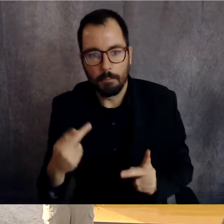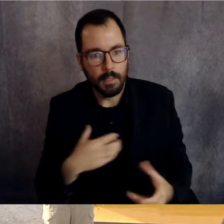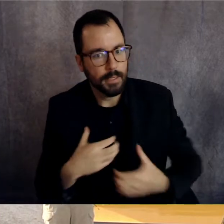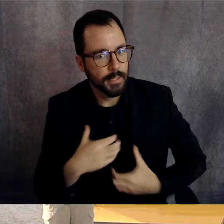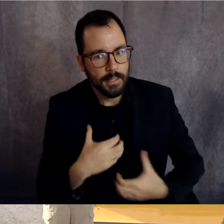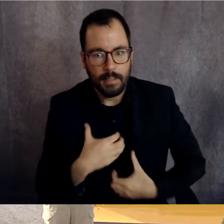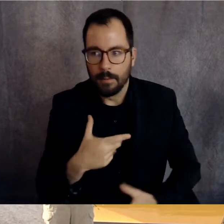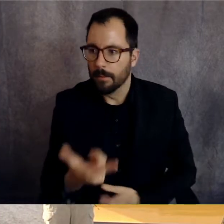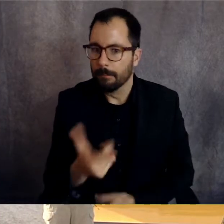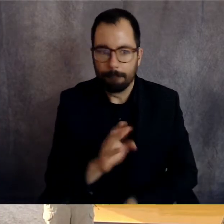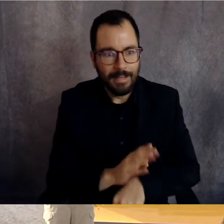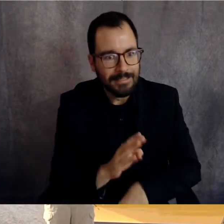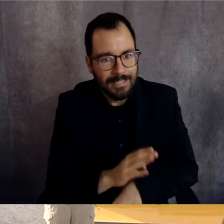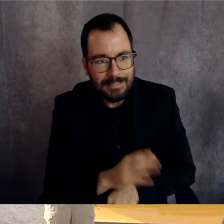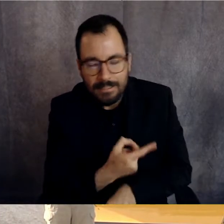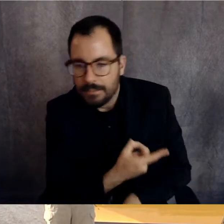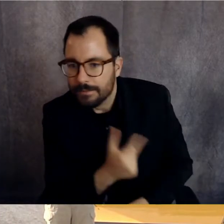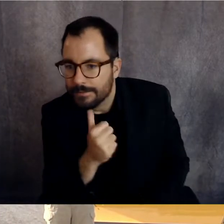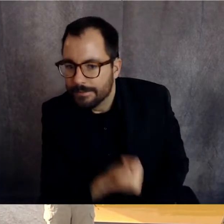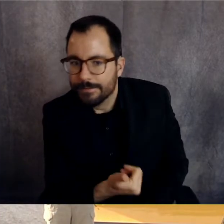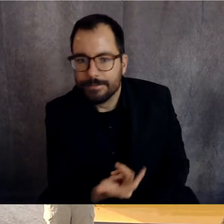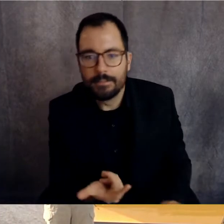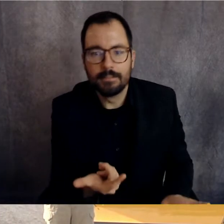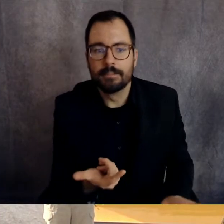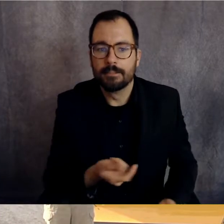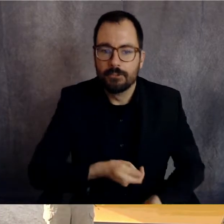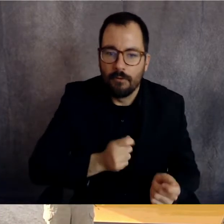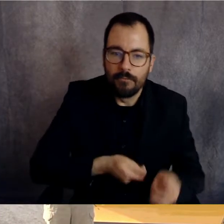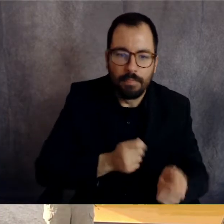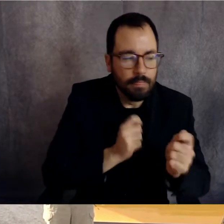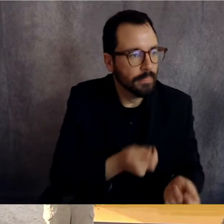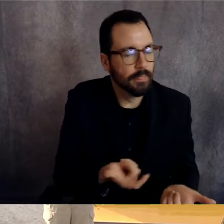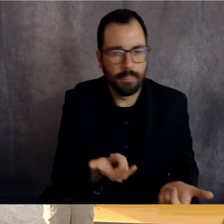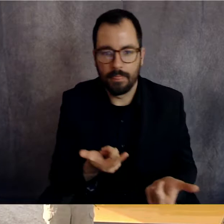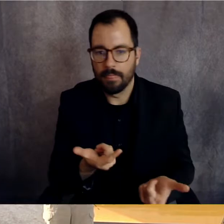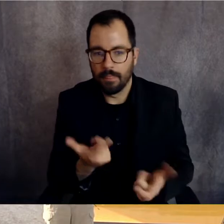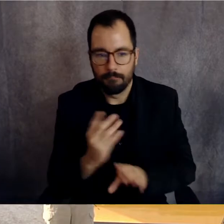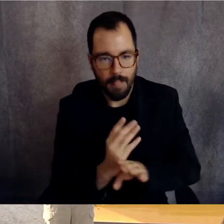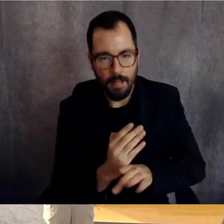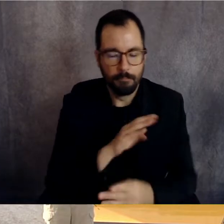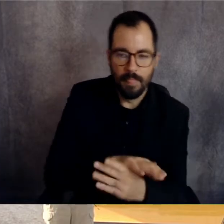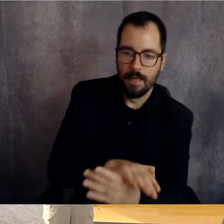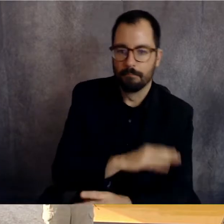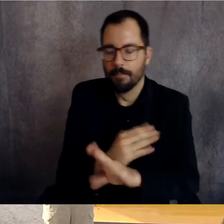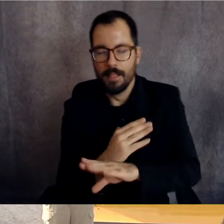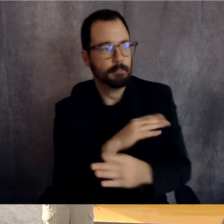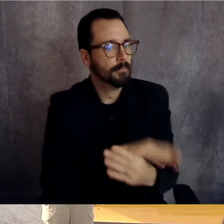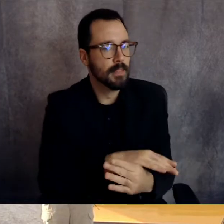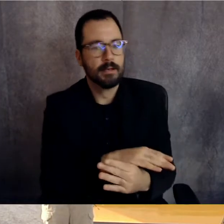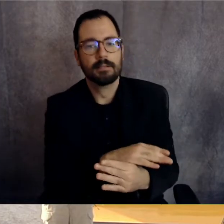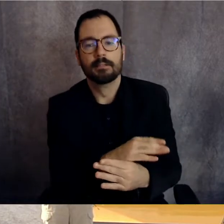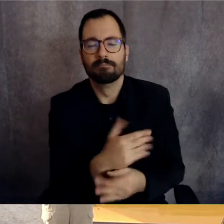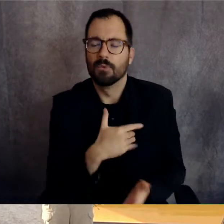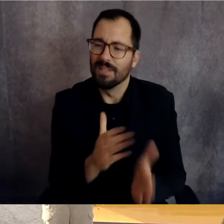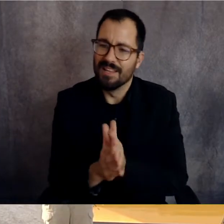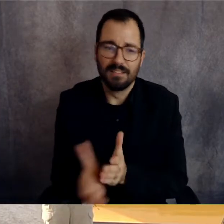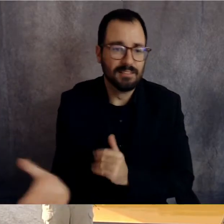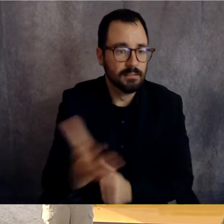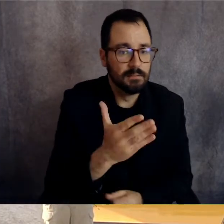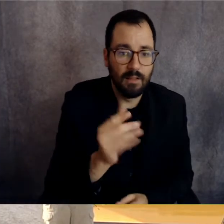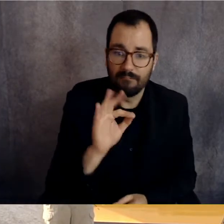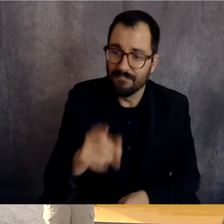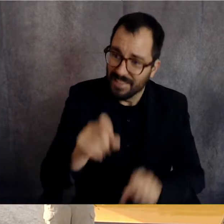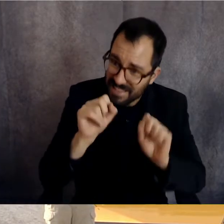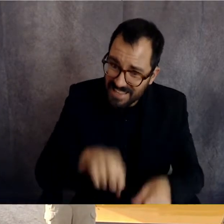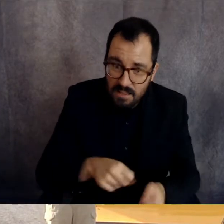on businesses or homeowners, quite honestly, saying the sidewalks aren't shoveled. We're asking everyone who is able to shovel out the